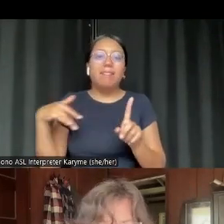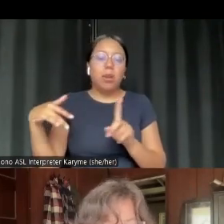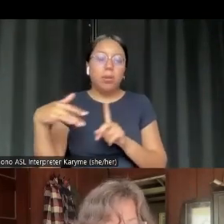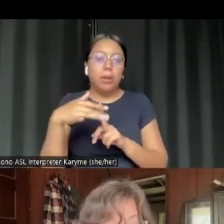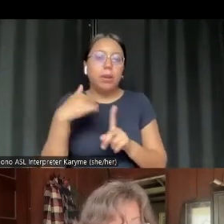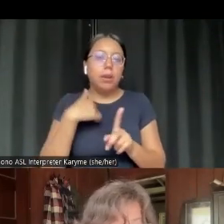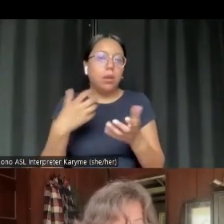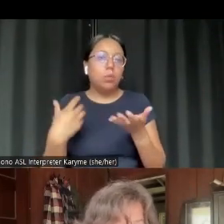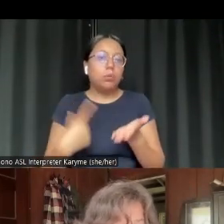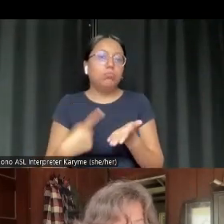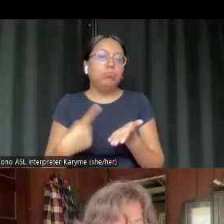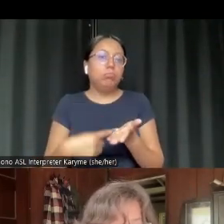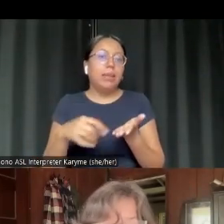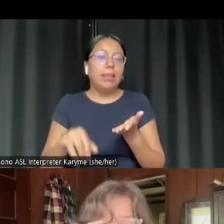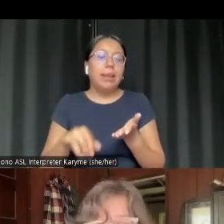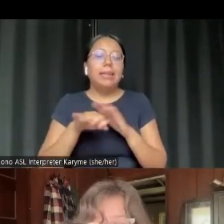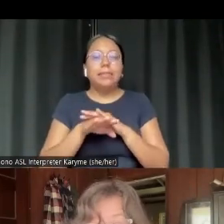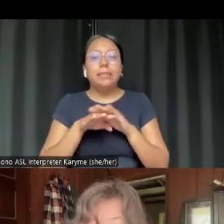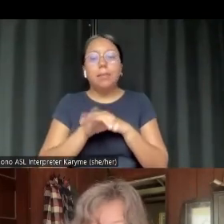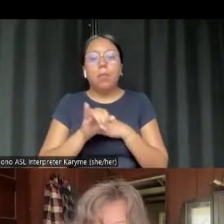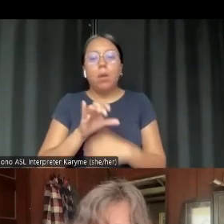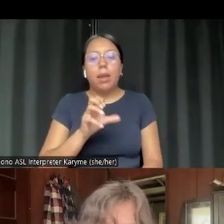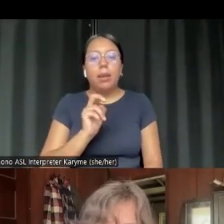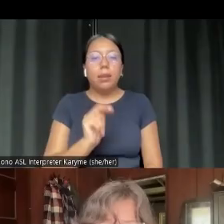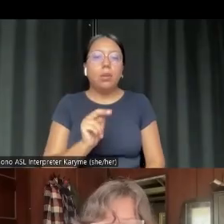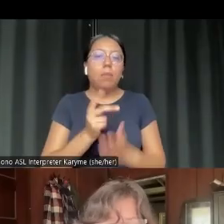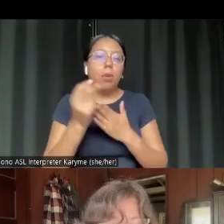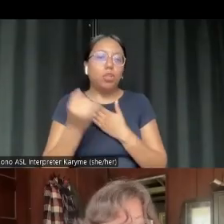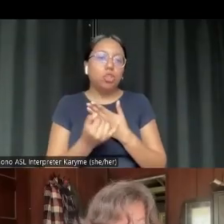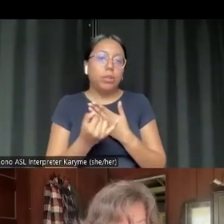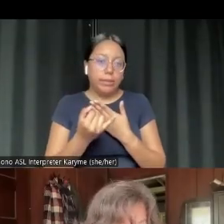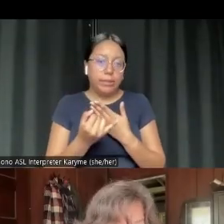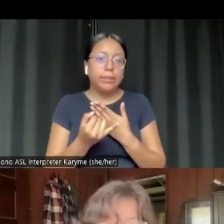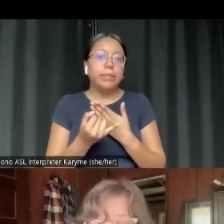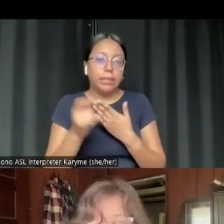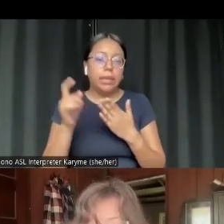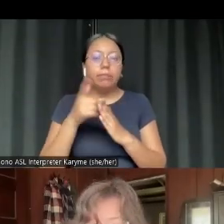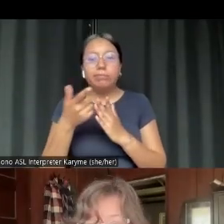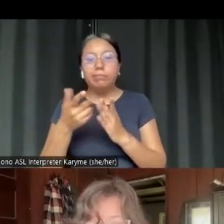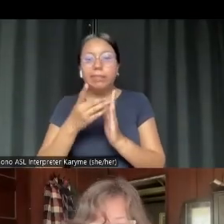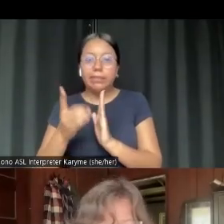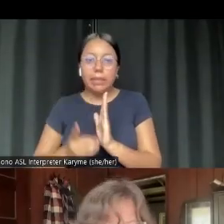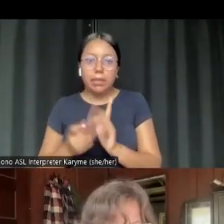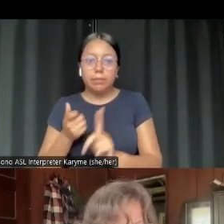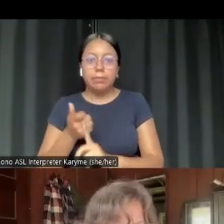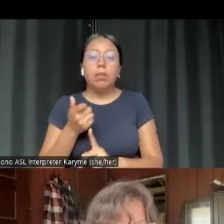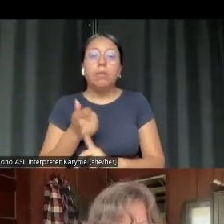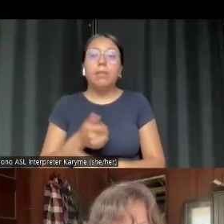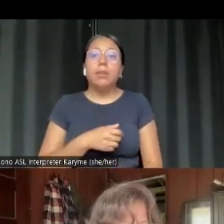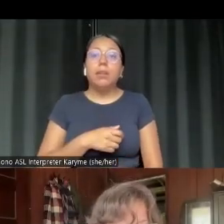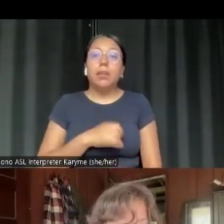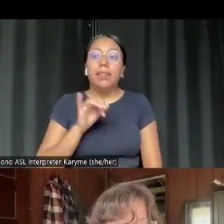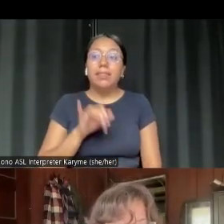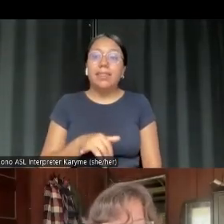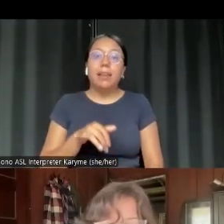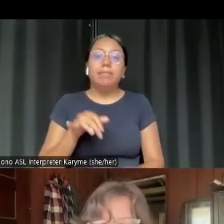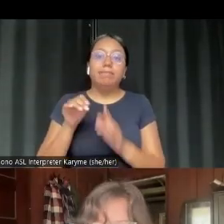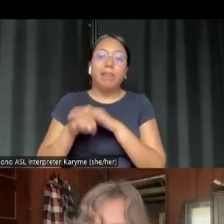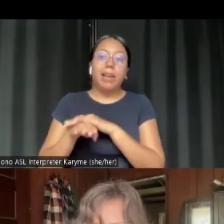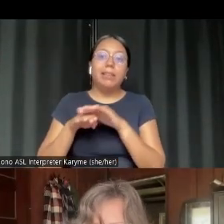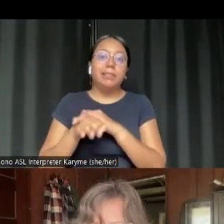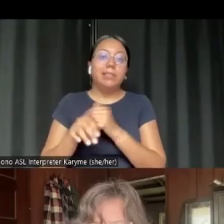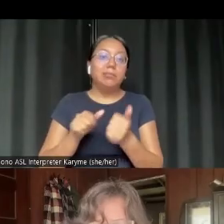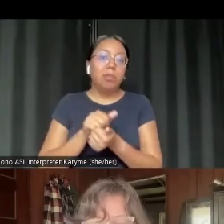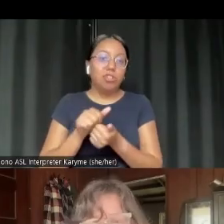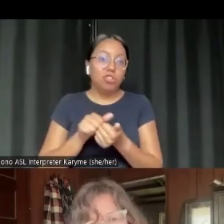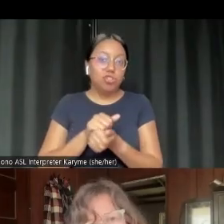today about the Accessible Icon project that reworked it, the reactions to it, this matter of access washing, and